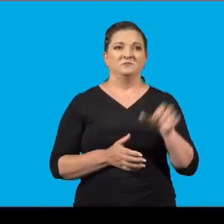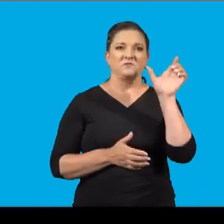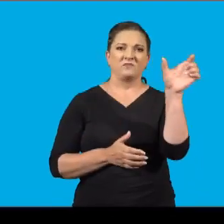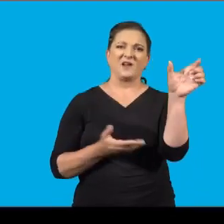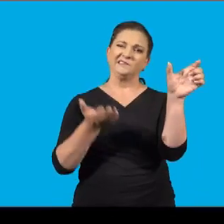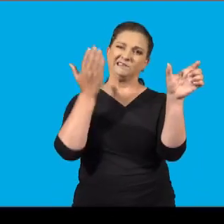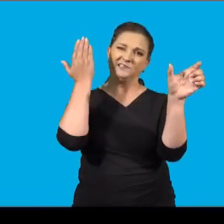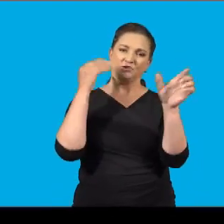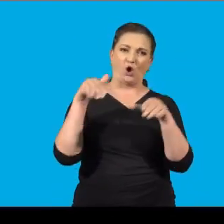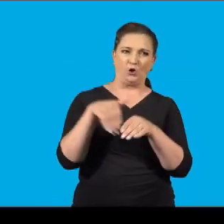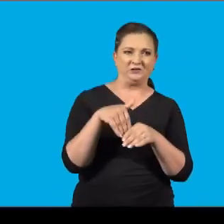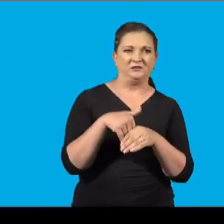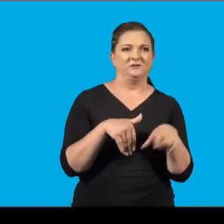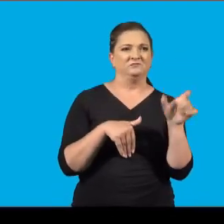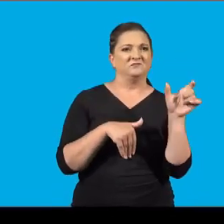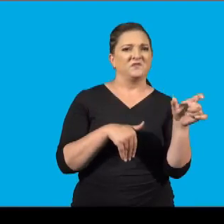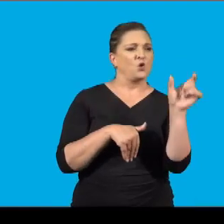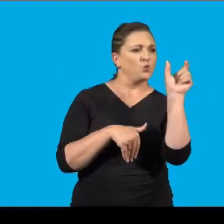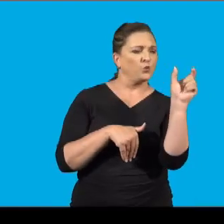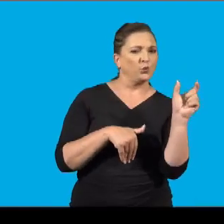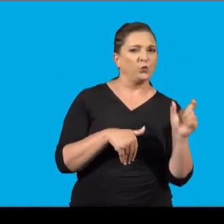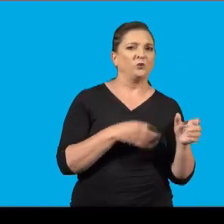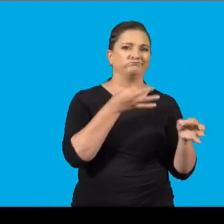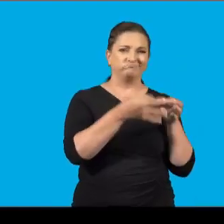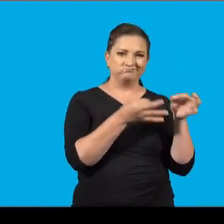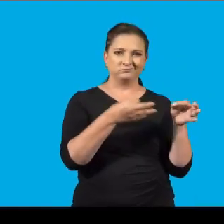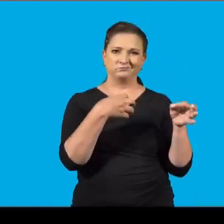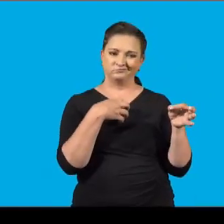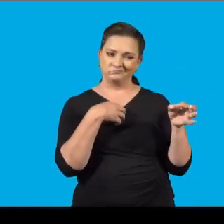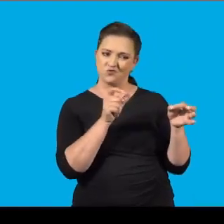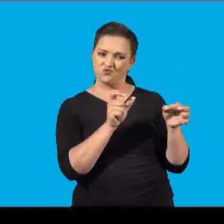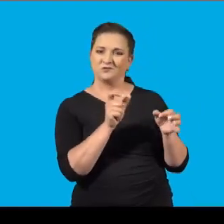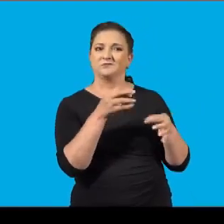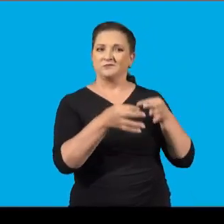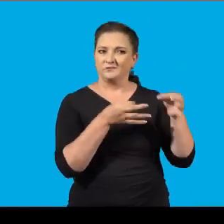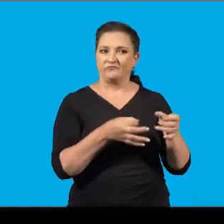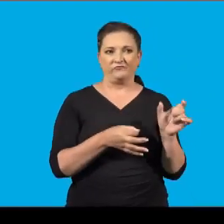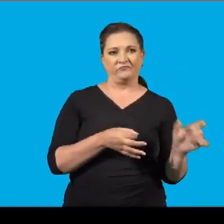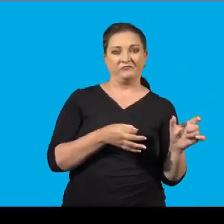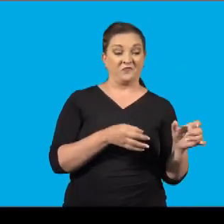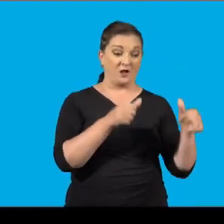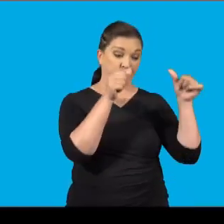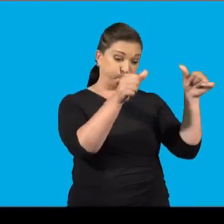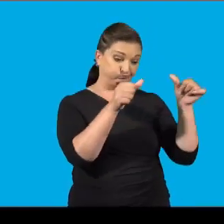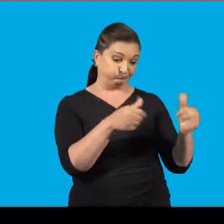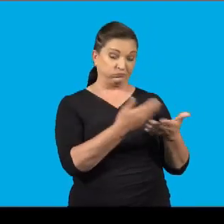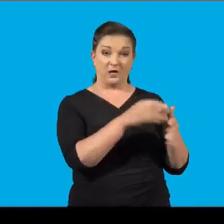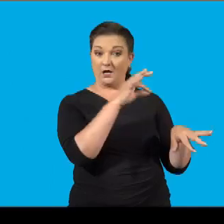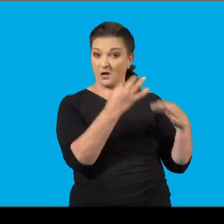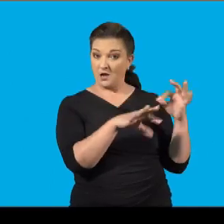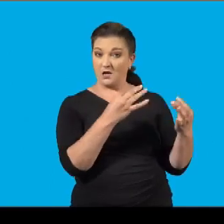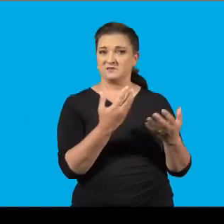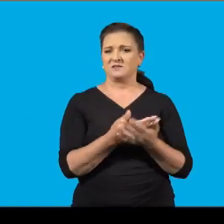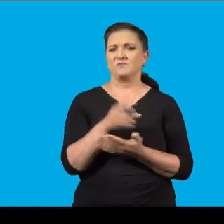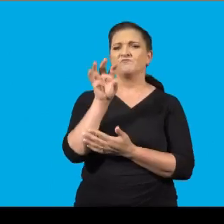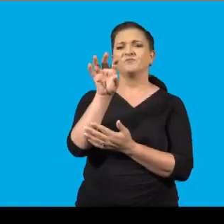like historical concepts, defining terms and concepts in your own words, how to analyze posters, how to